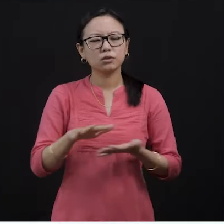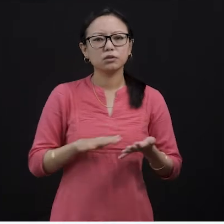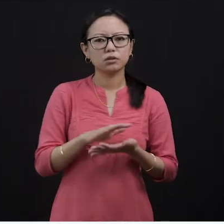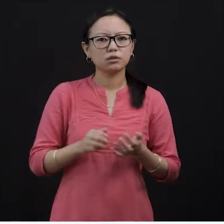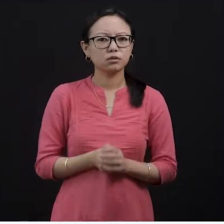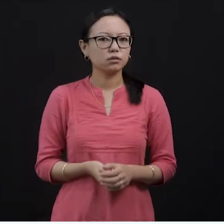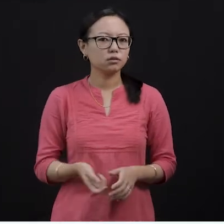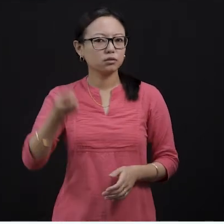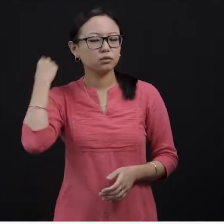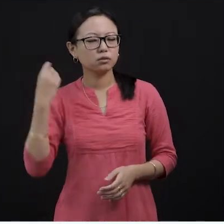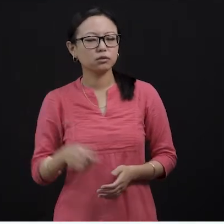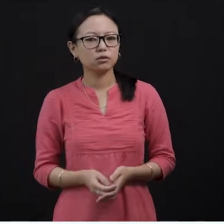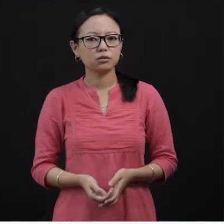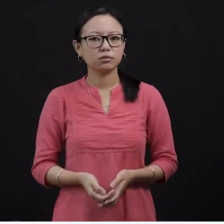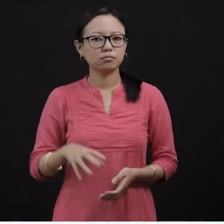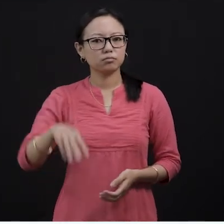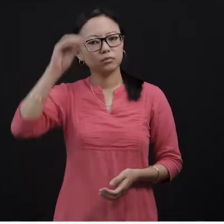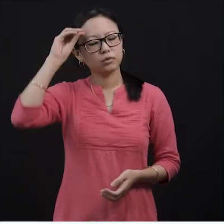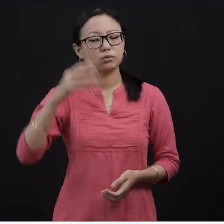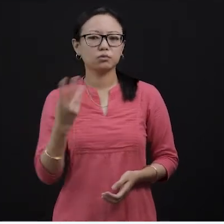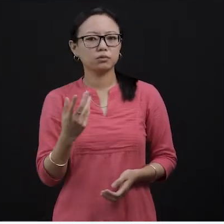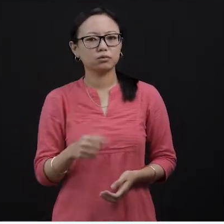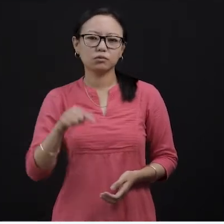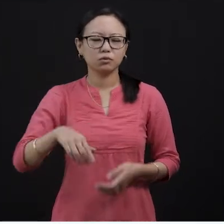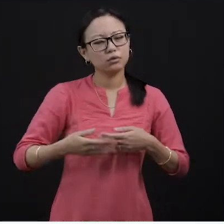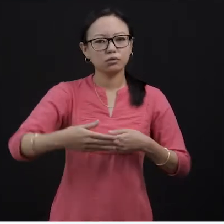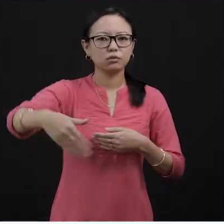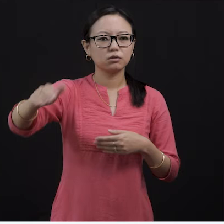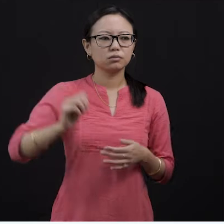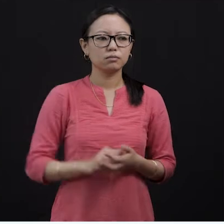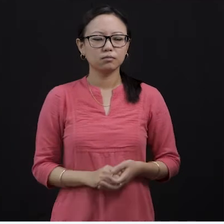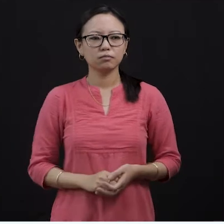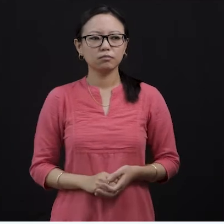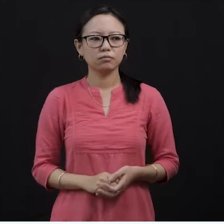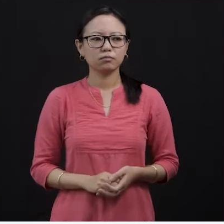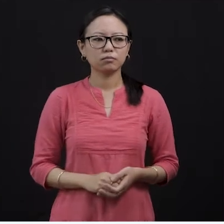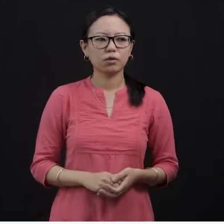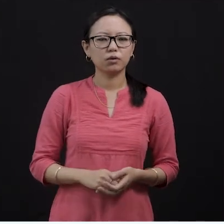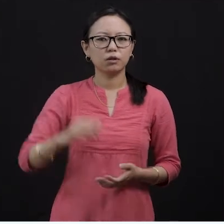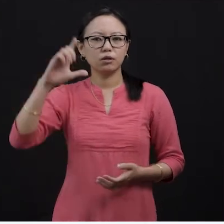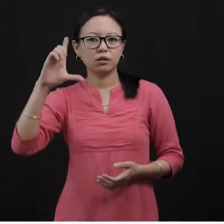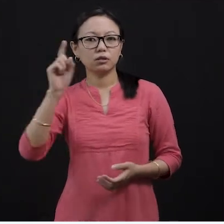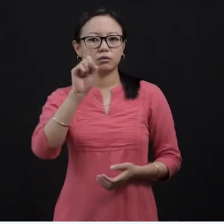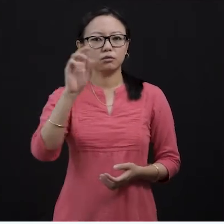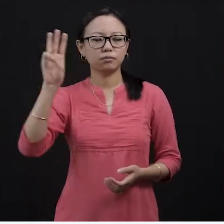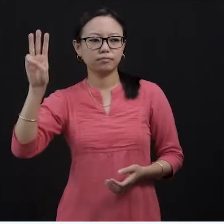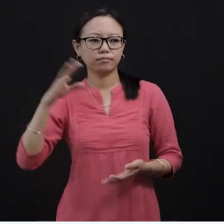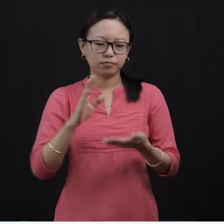the part 2 fun with magnets, lesson 13. So you can all turn to page 125.